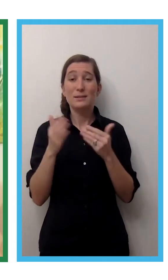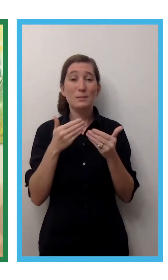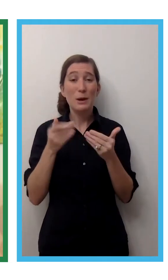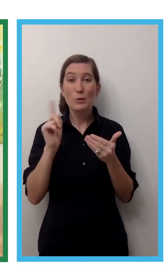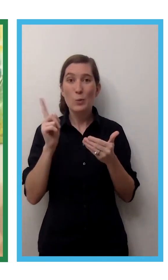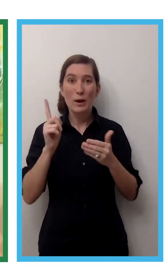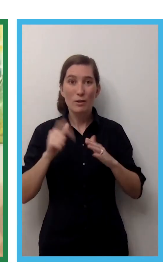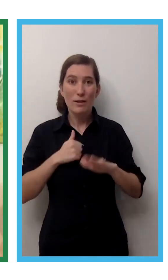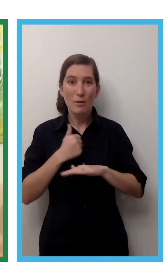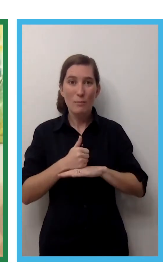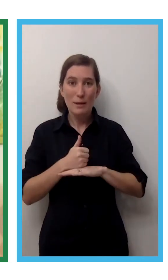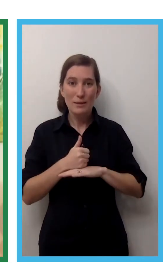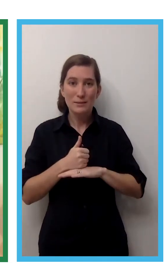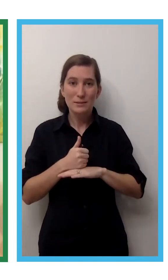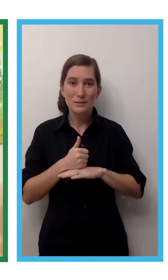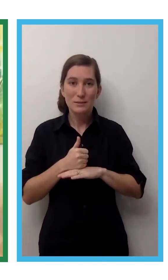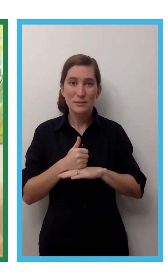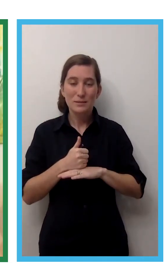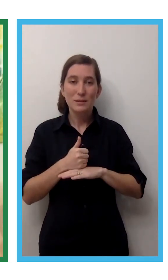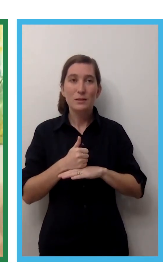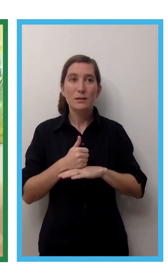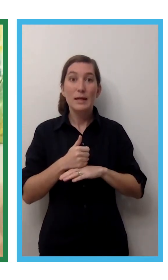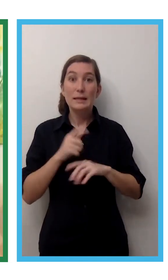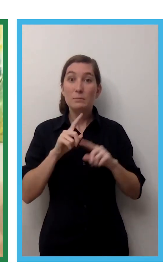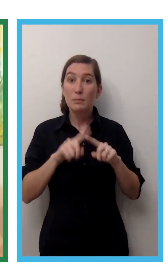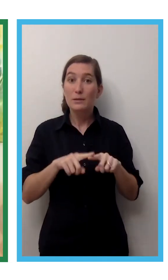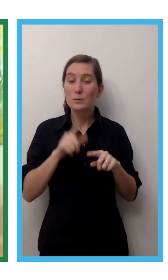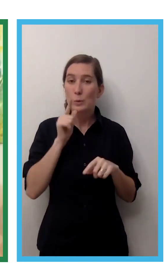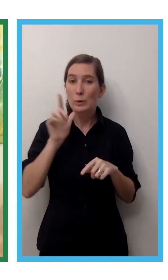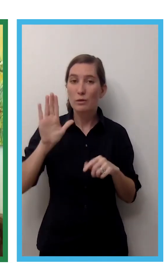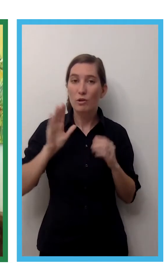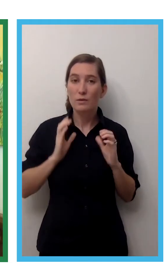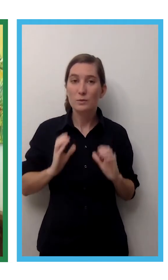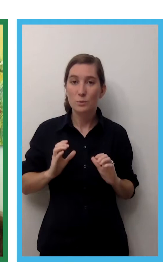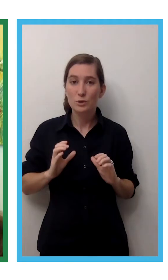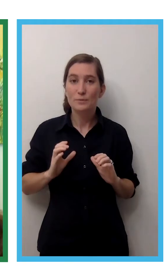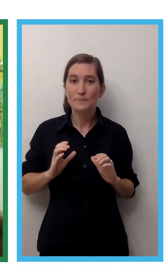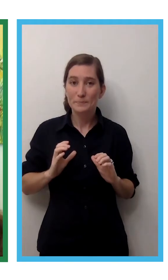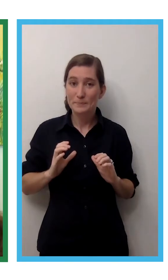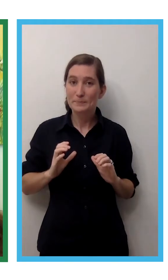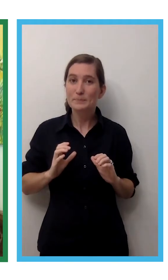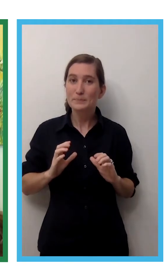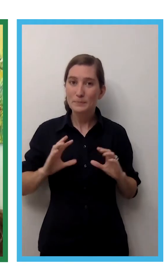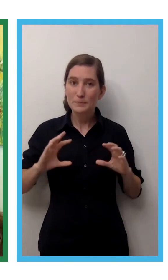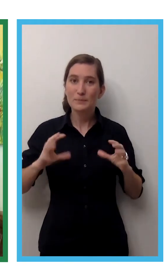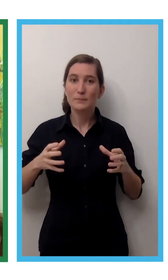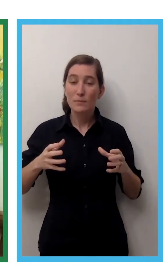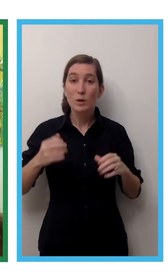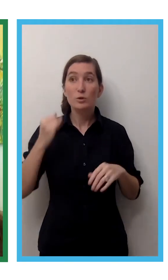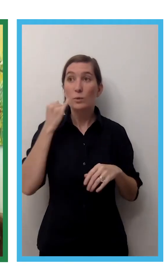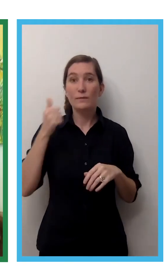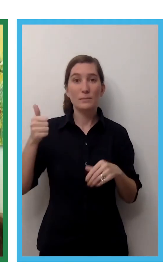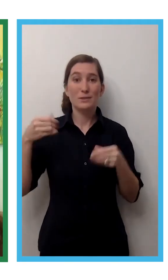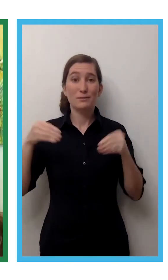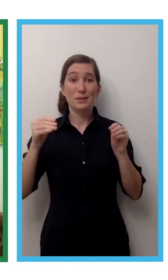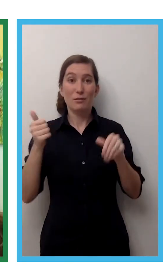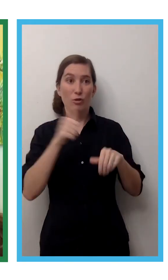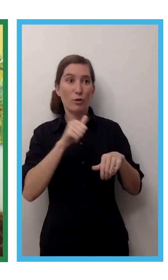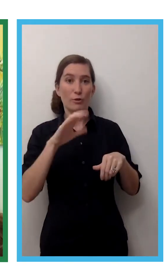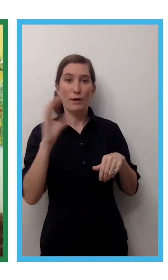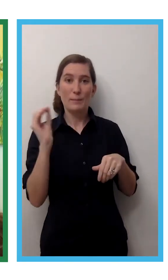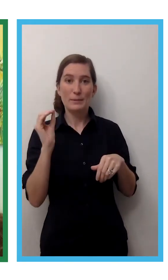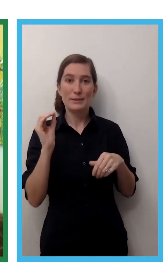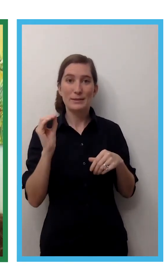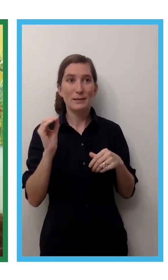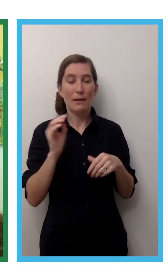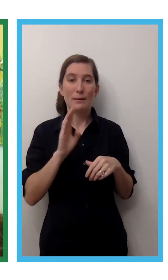who their customer base is. So if they're selling to other companies, if it's B2B, then in a lot of cases, their customers are pushing